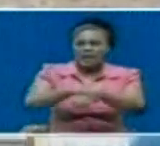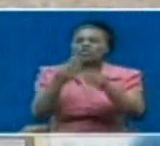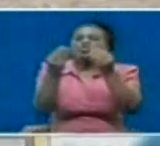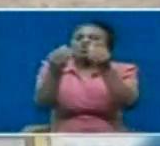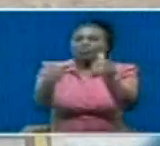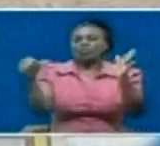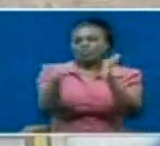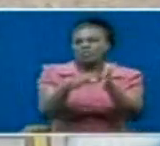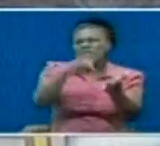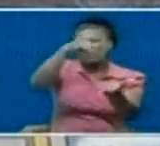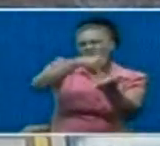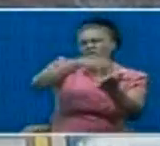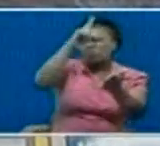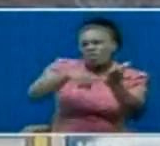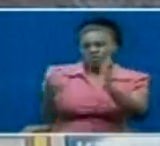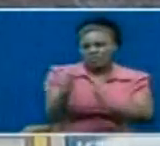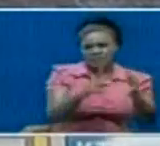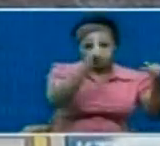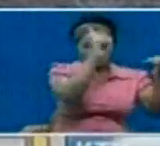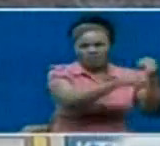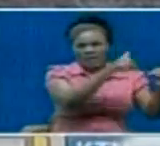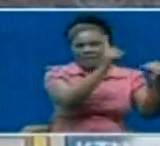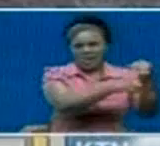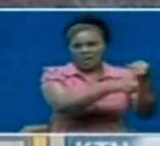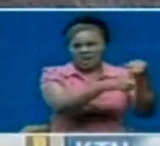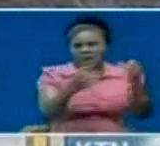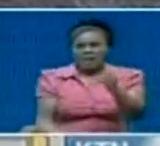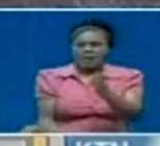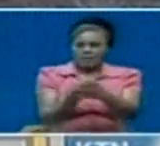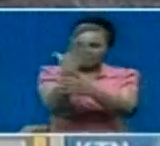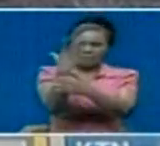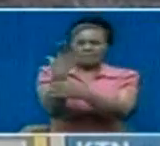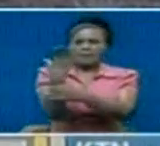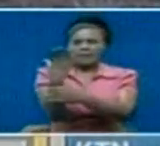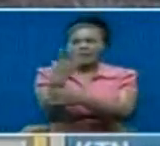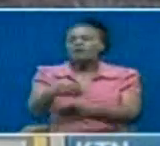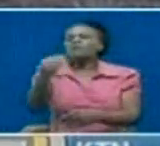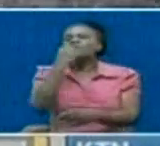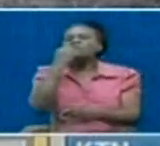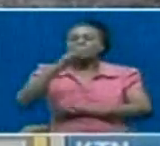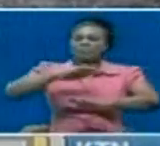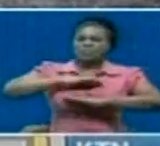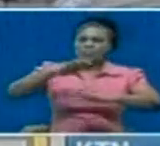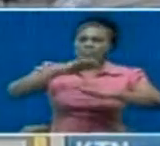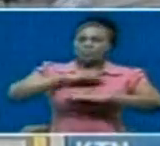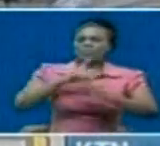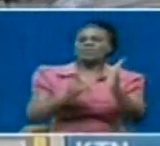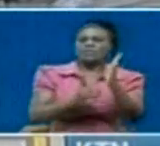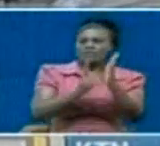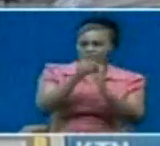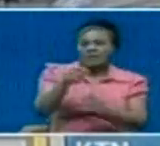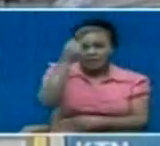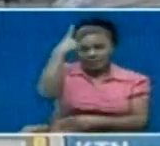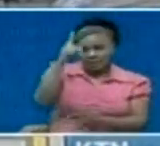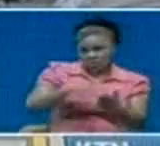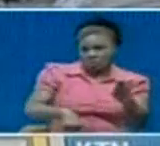this problem. What is involved in this plan? One is initiatives of food sufficiency at the local level. Because you